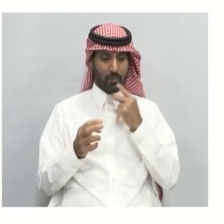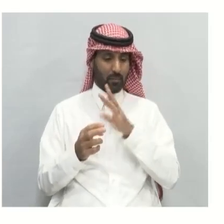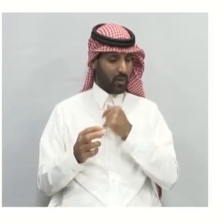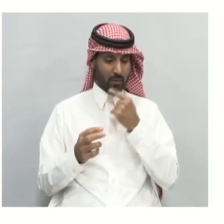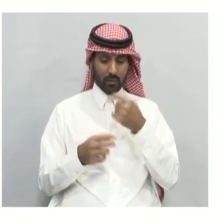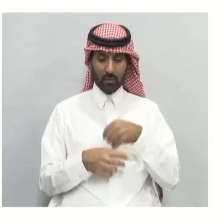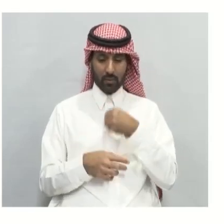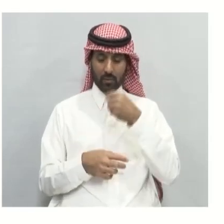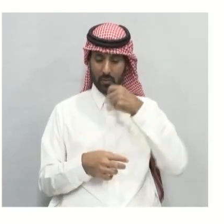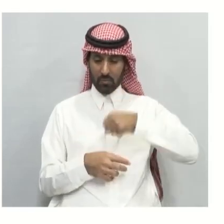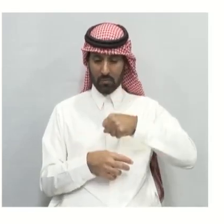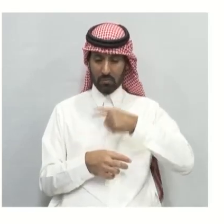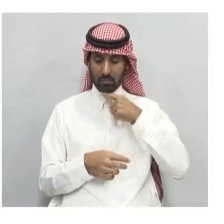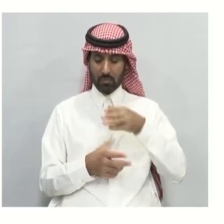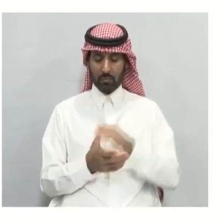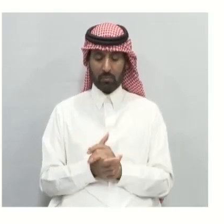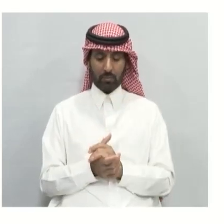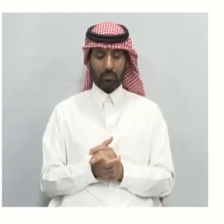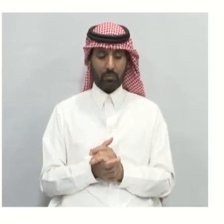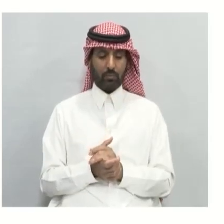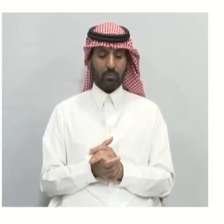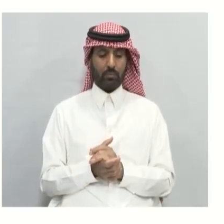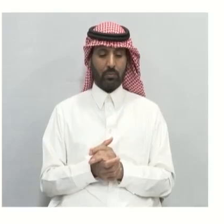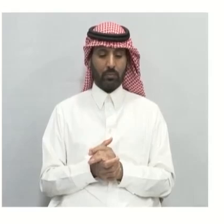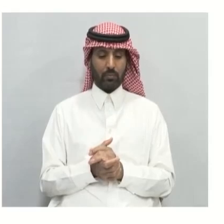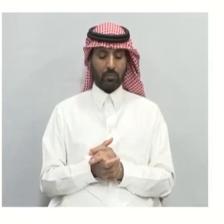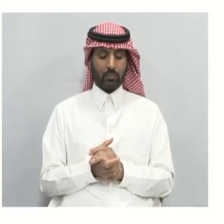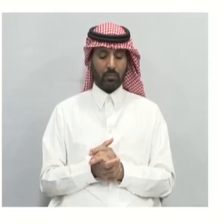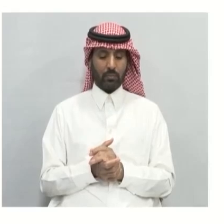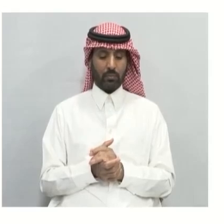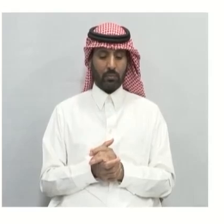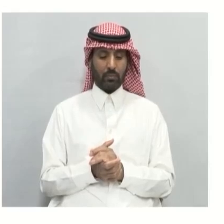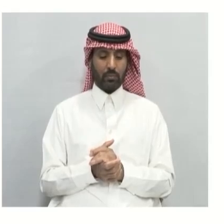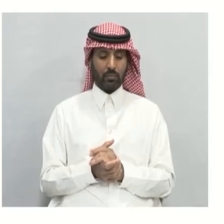electricity, people would have been using candles till today.